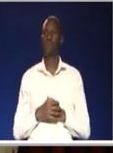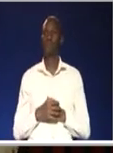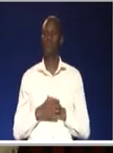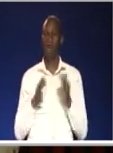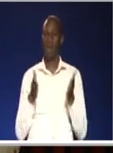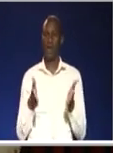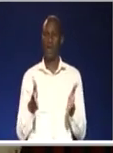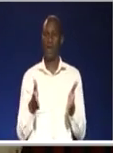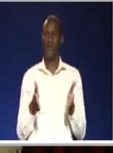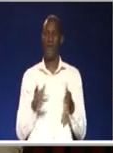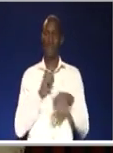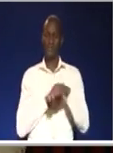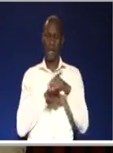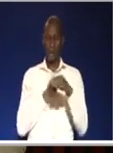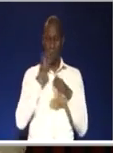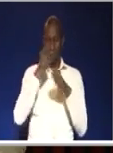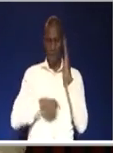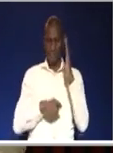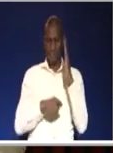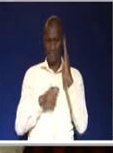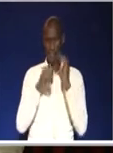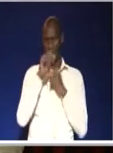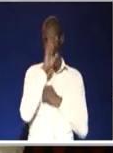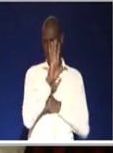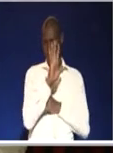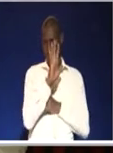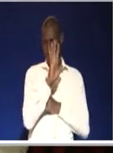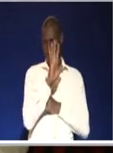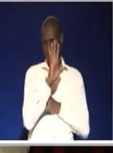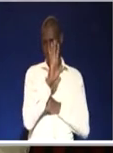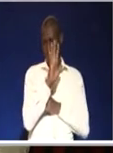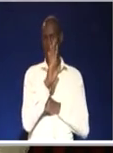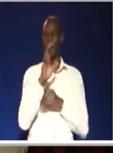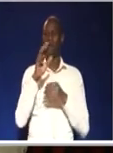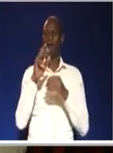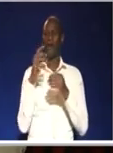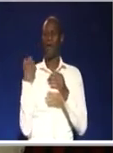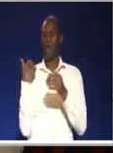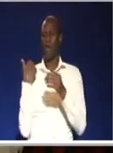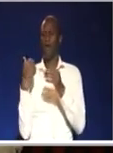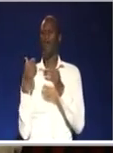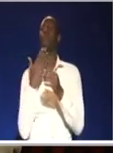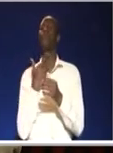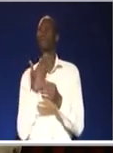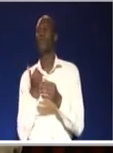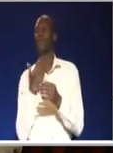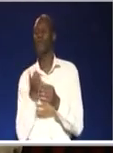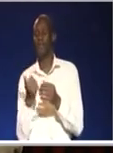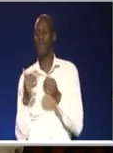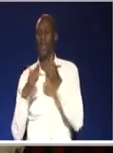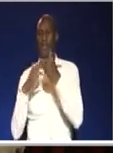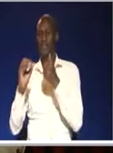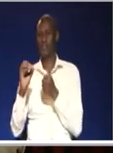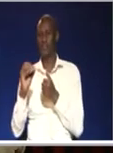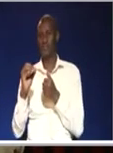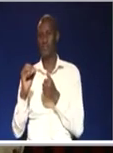Now, when the price was 5 shillings, the quantity demanded was 90